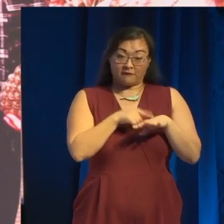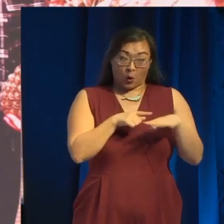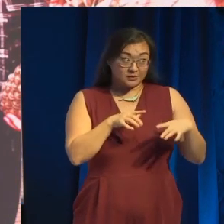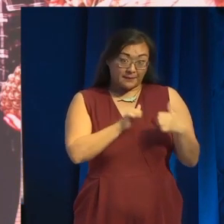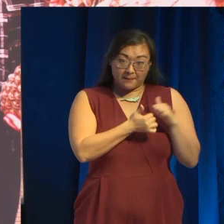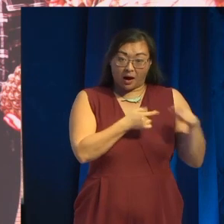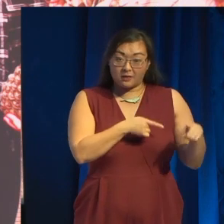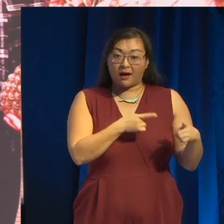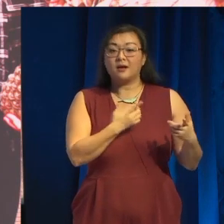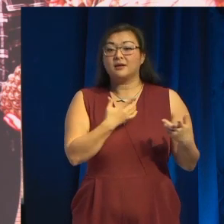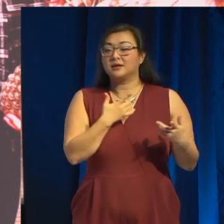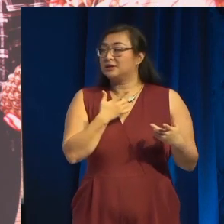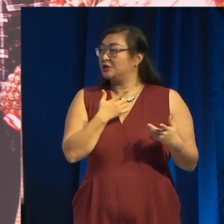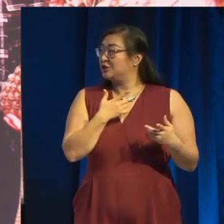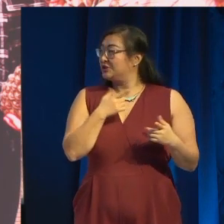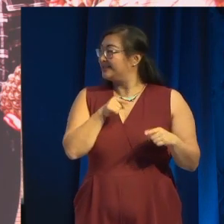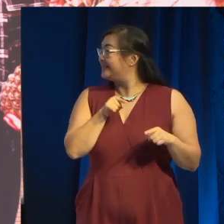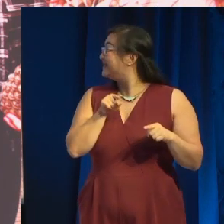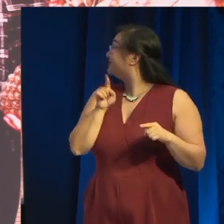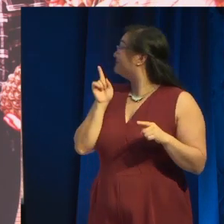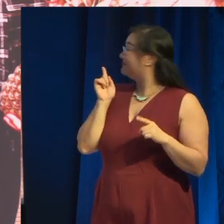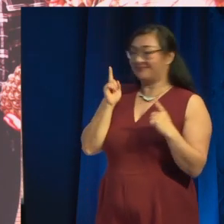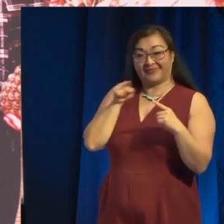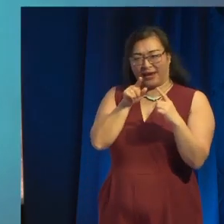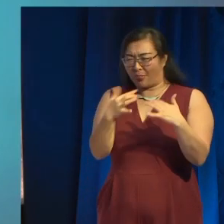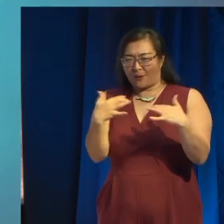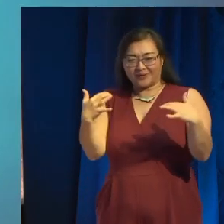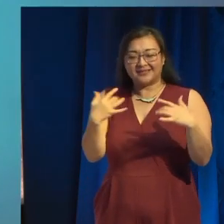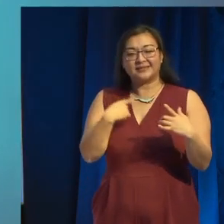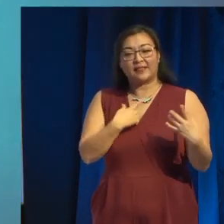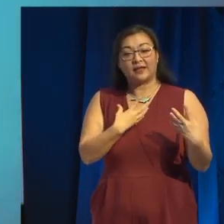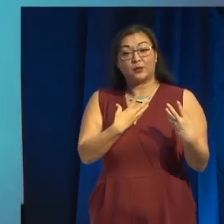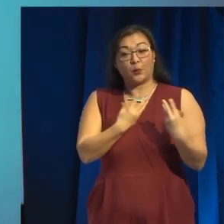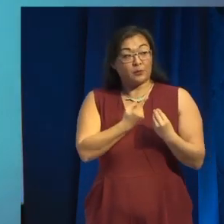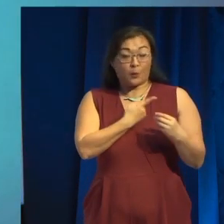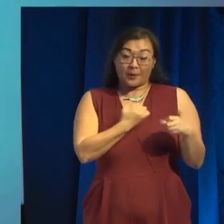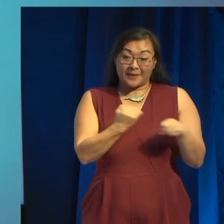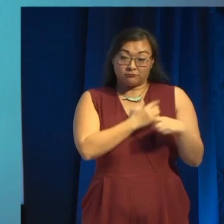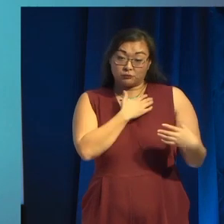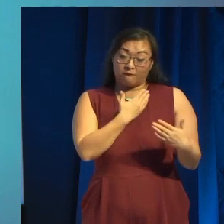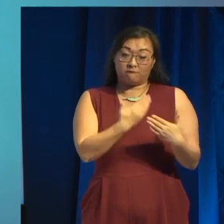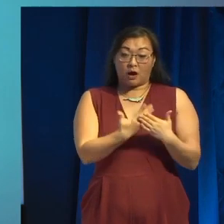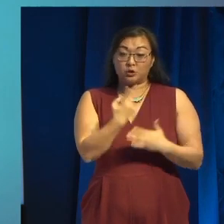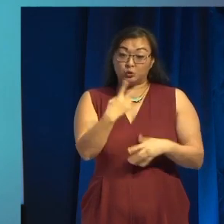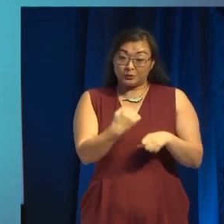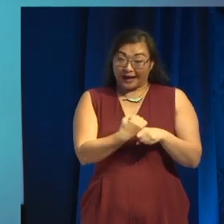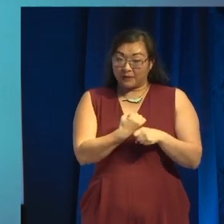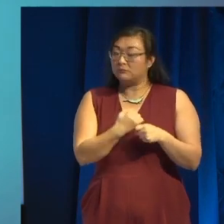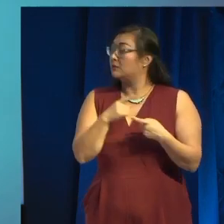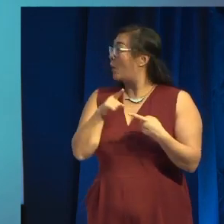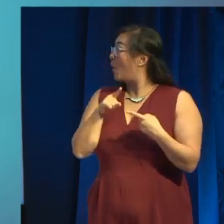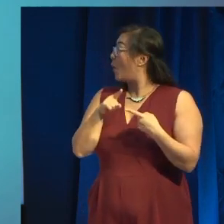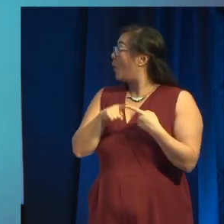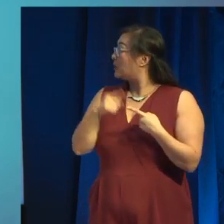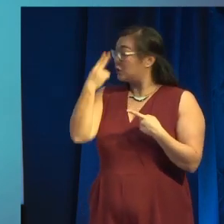who's here in the audience. And we've made 2 games together so far. One is called Thing in Itself, which was